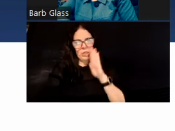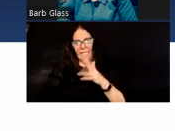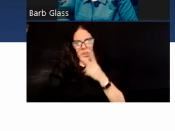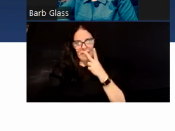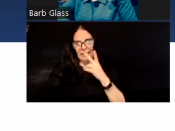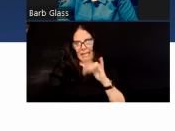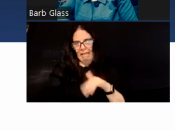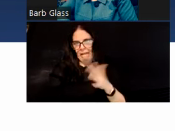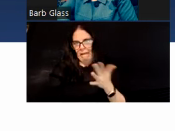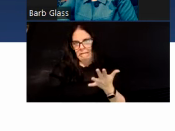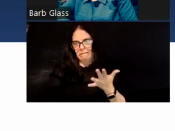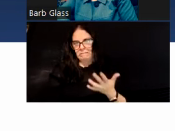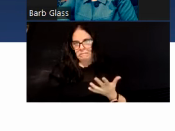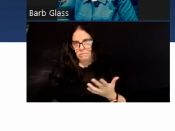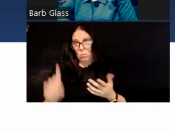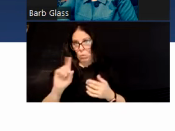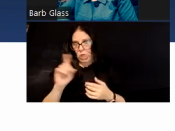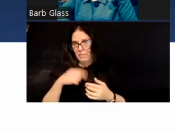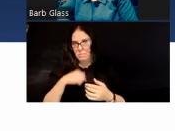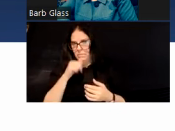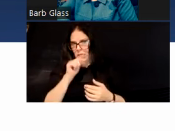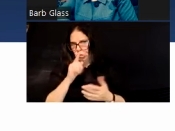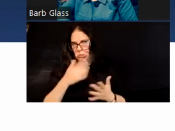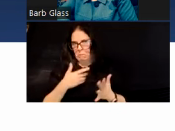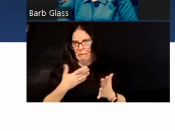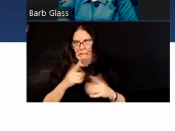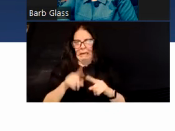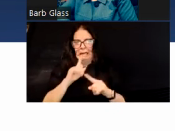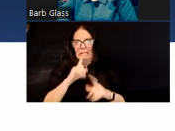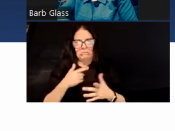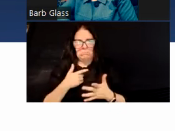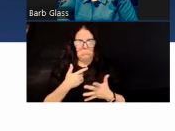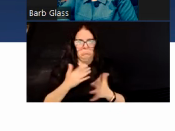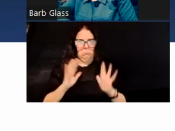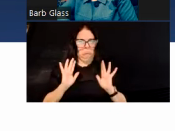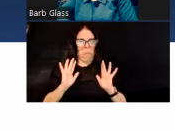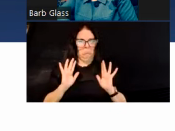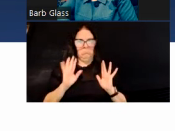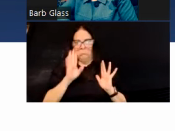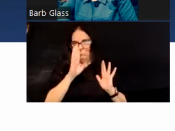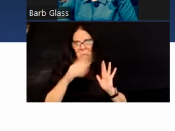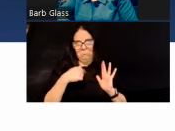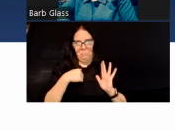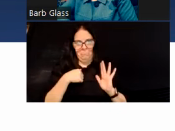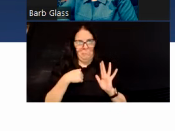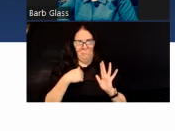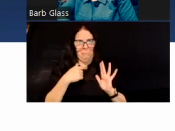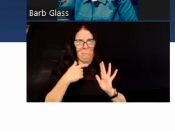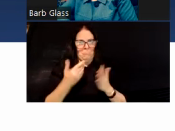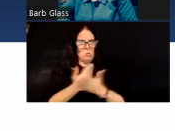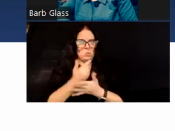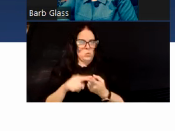seen that. I'm not even sure where it is on there. I've never done it. So I'm going to be quite frank. I'm not really